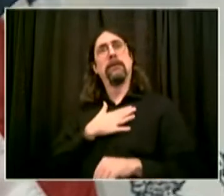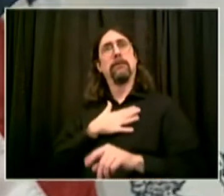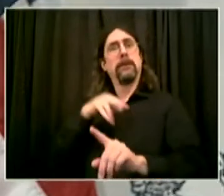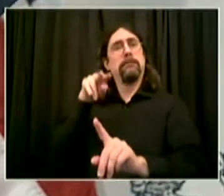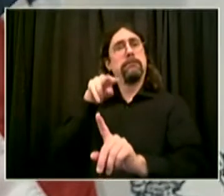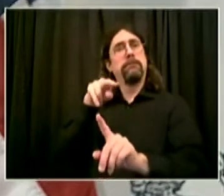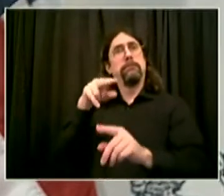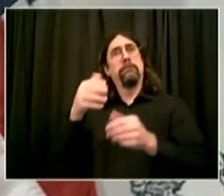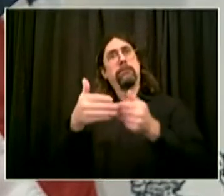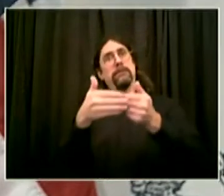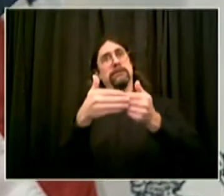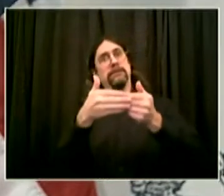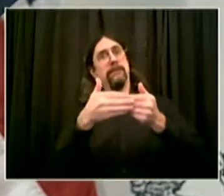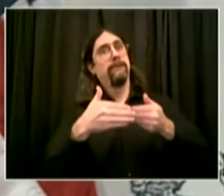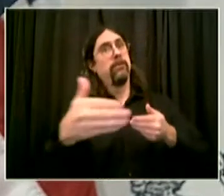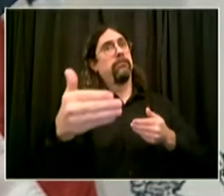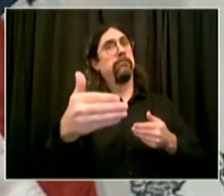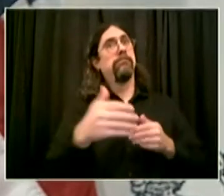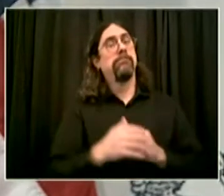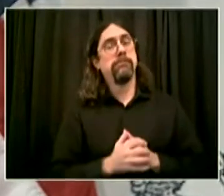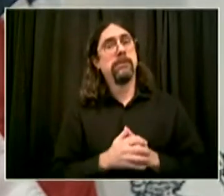us forward.